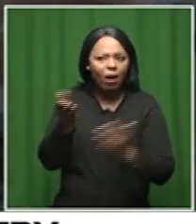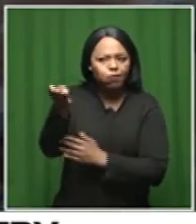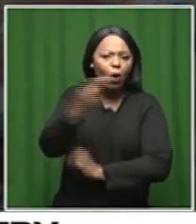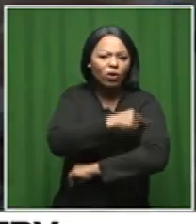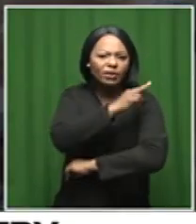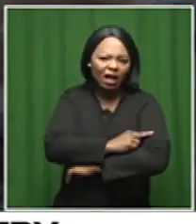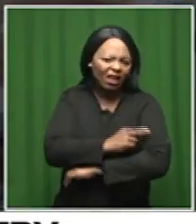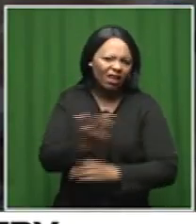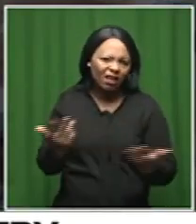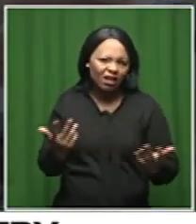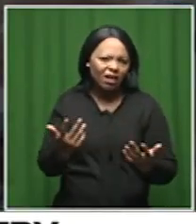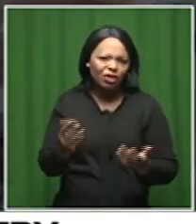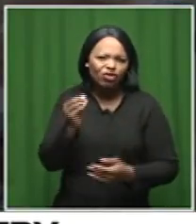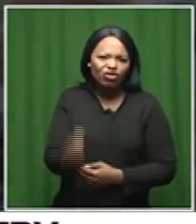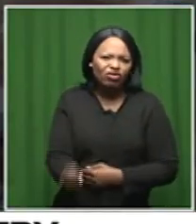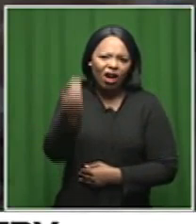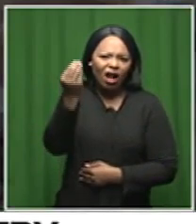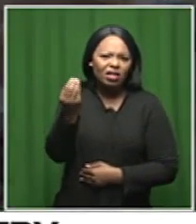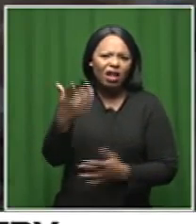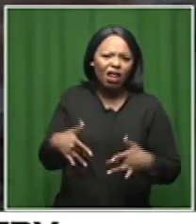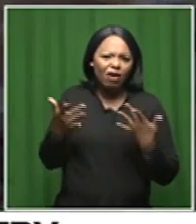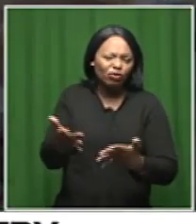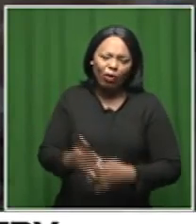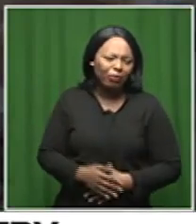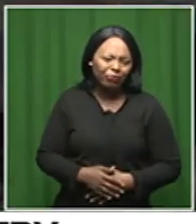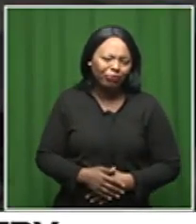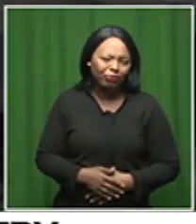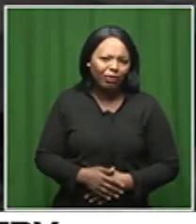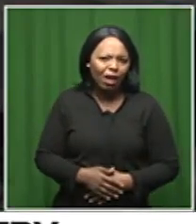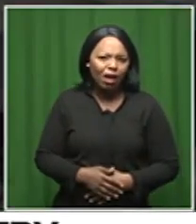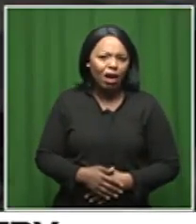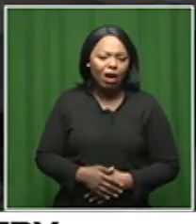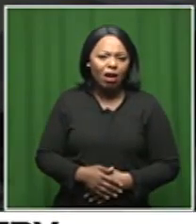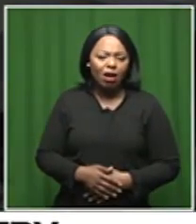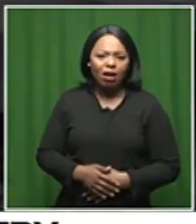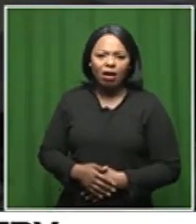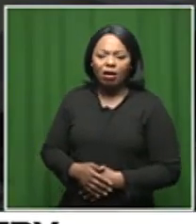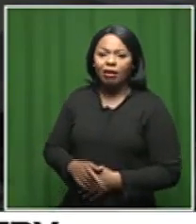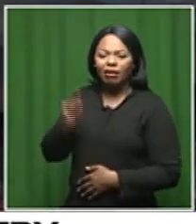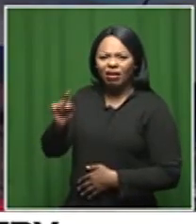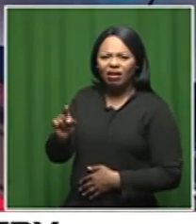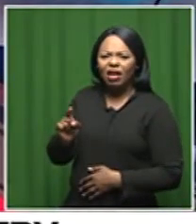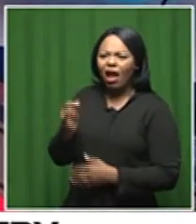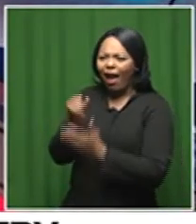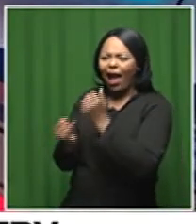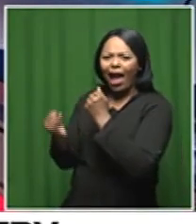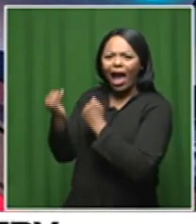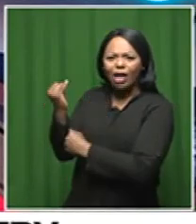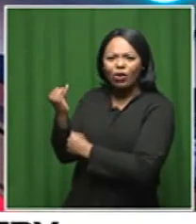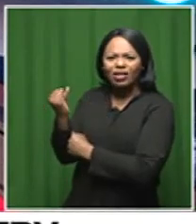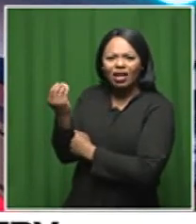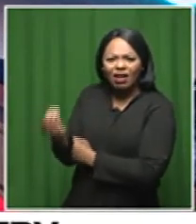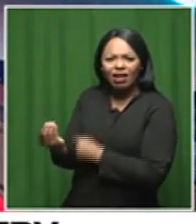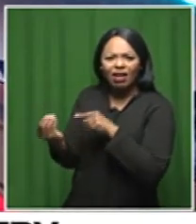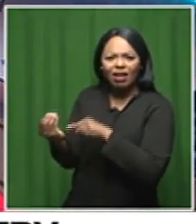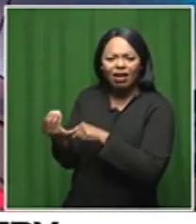is not the way that, you know, a childhood should happen. So let's talk about this isolation. I think it's such a principle that a